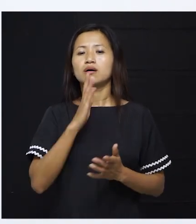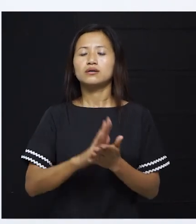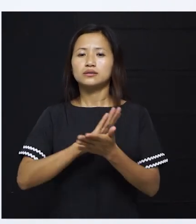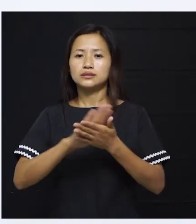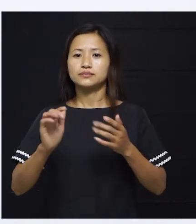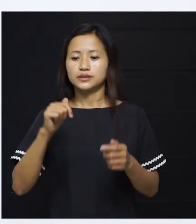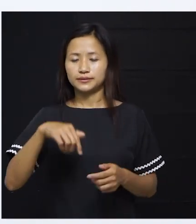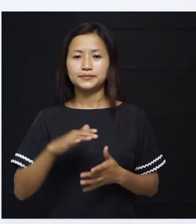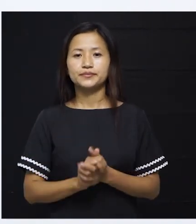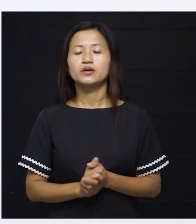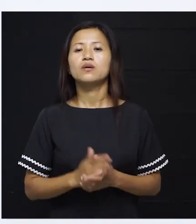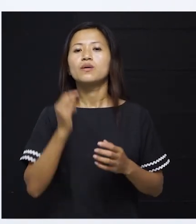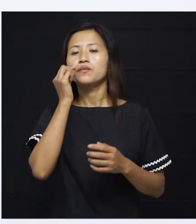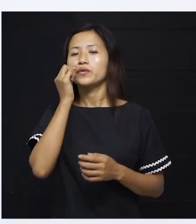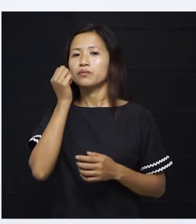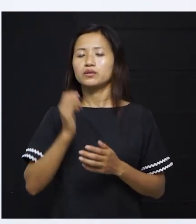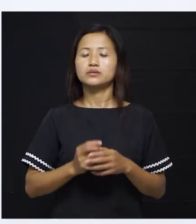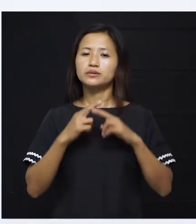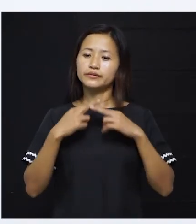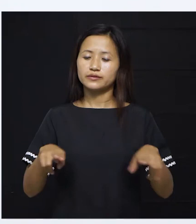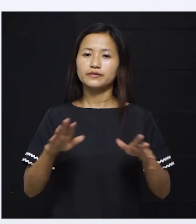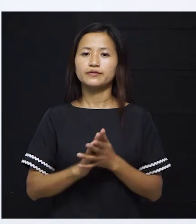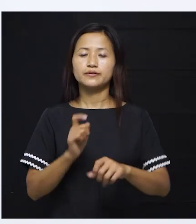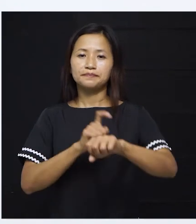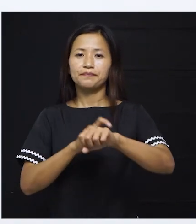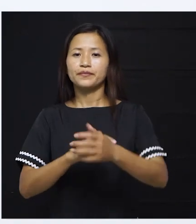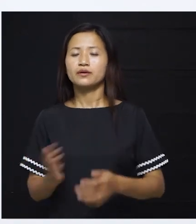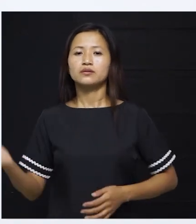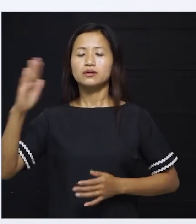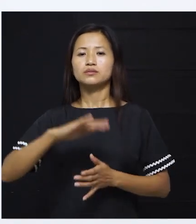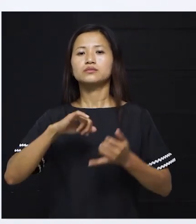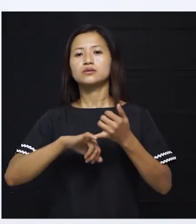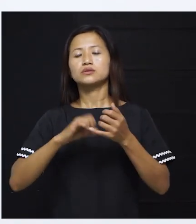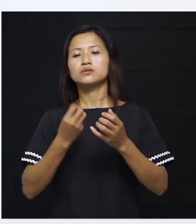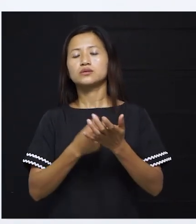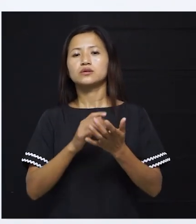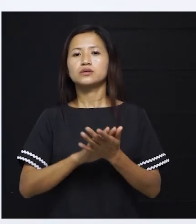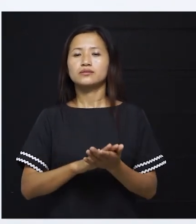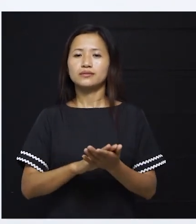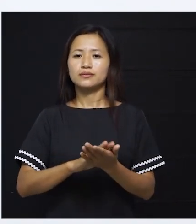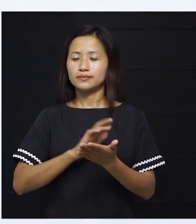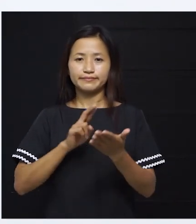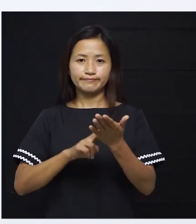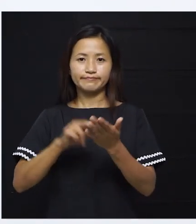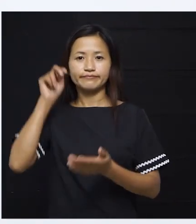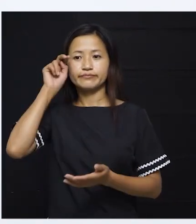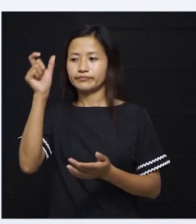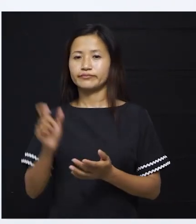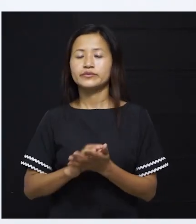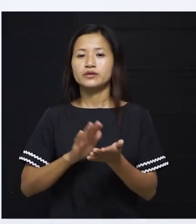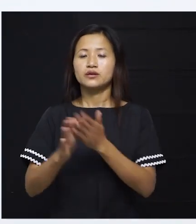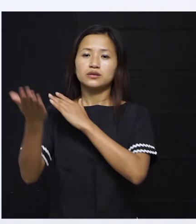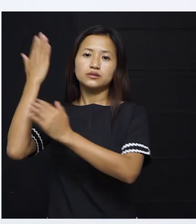done by these boys whenever they have free time. Then coming to the sources of the Naga history, we have written and unwritten